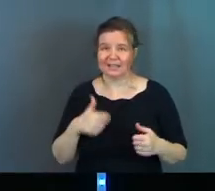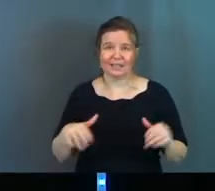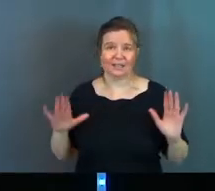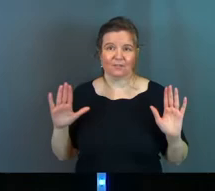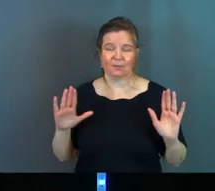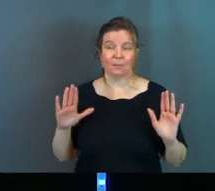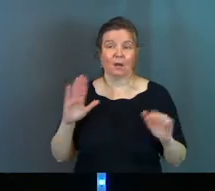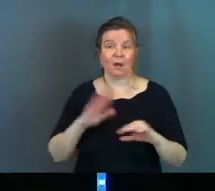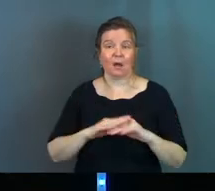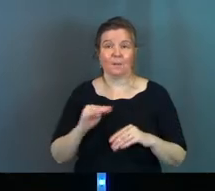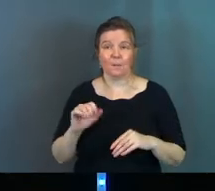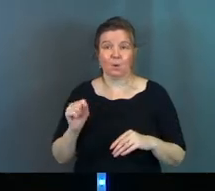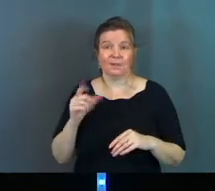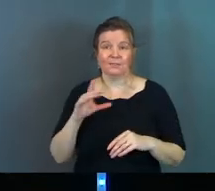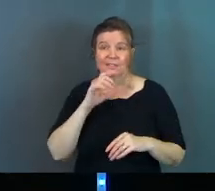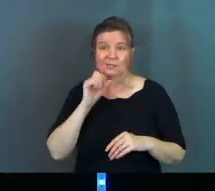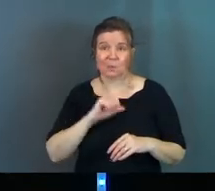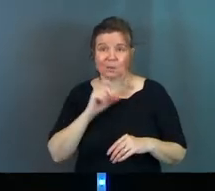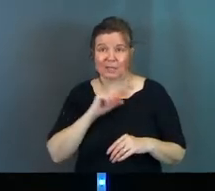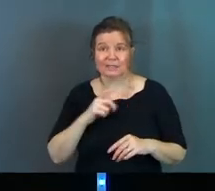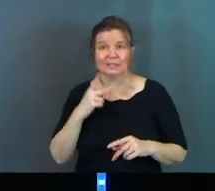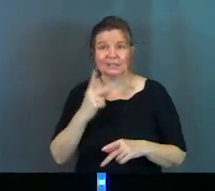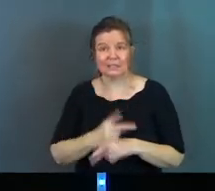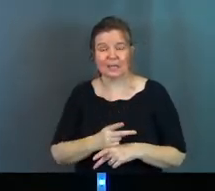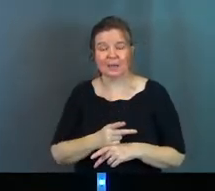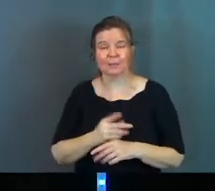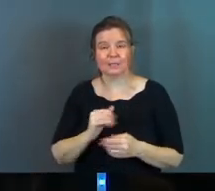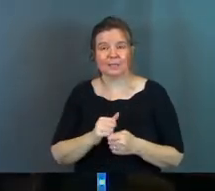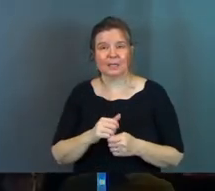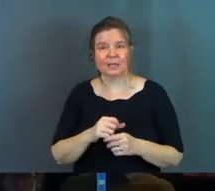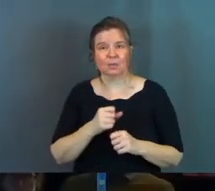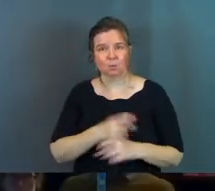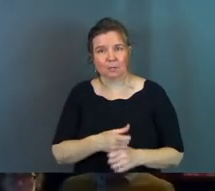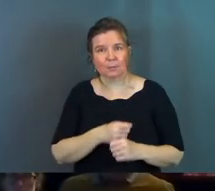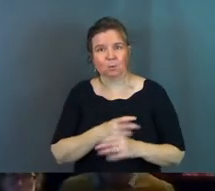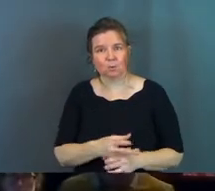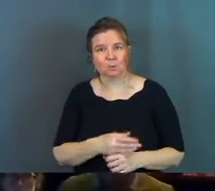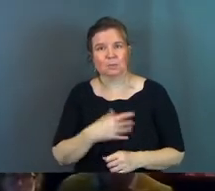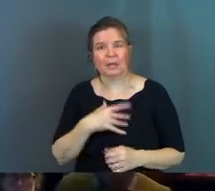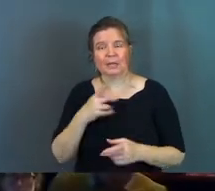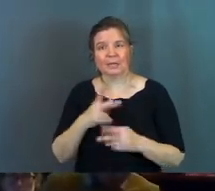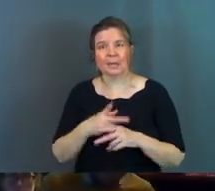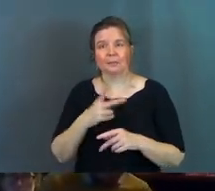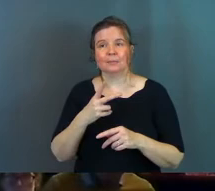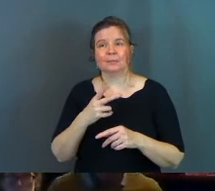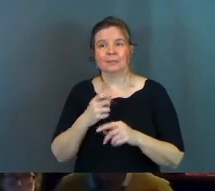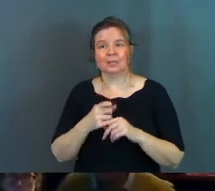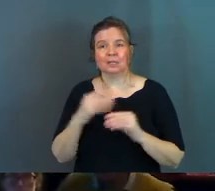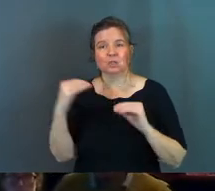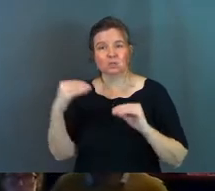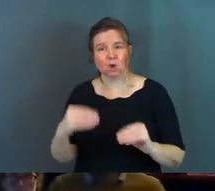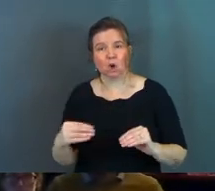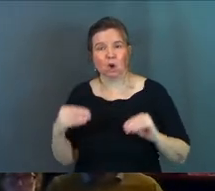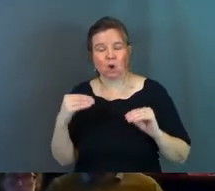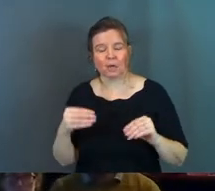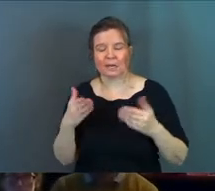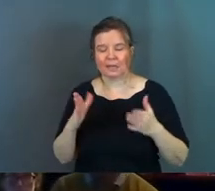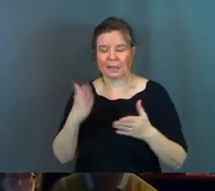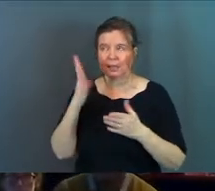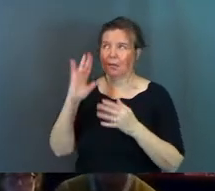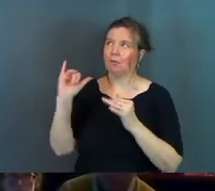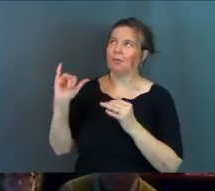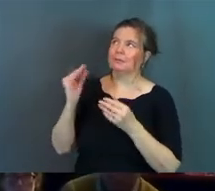give up on Moses, even in his old age. He kept getting rebuked, and he kept getting taught, and he let